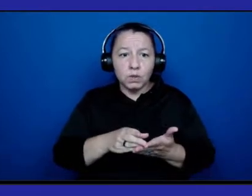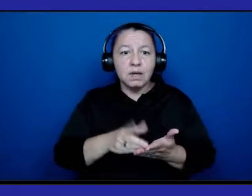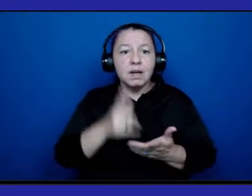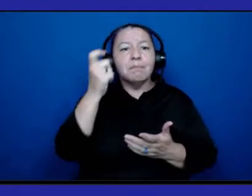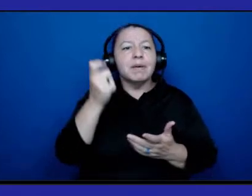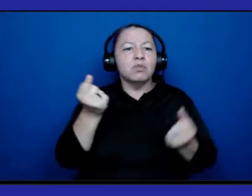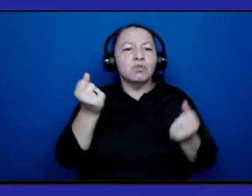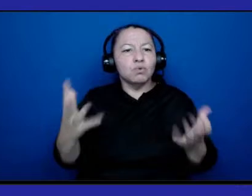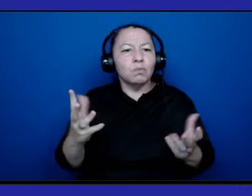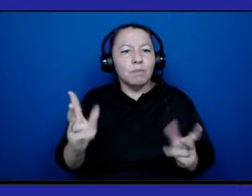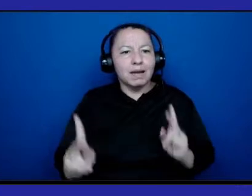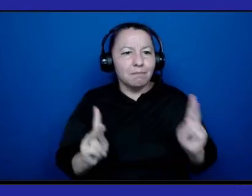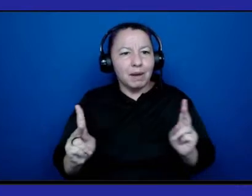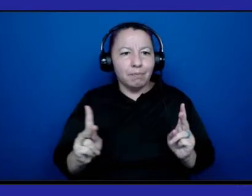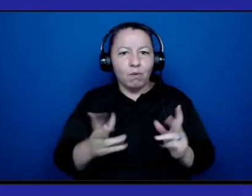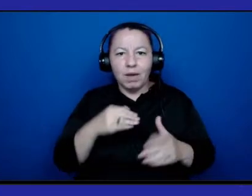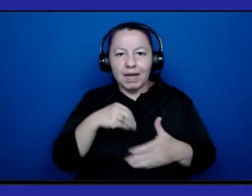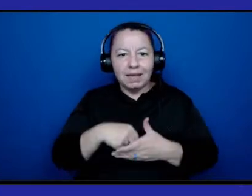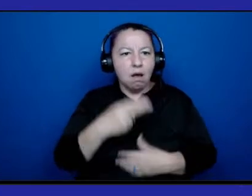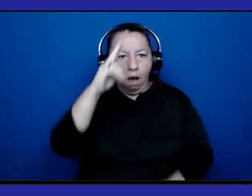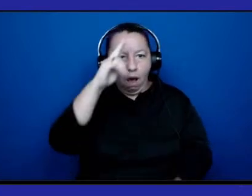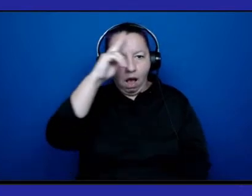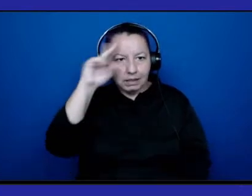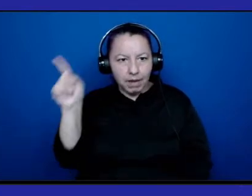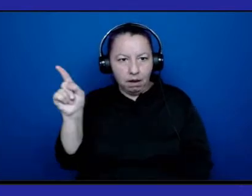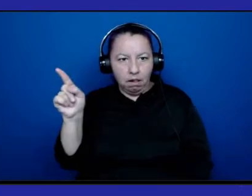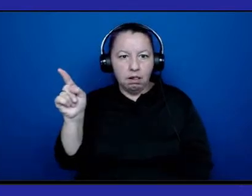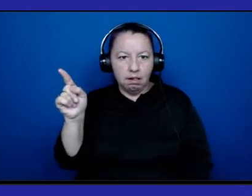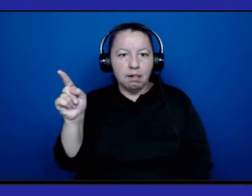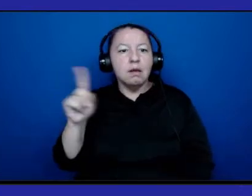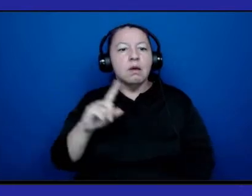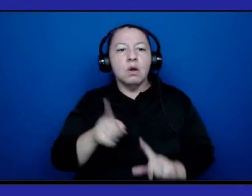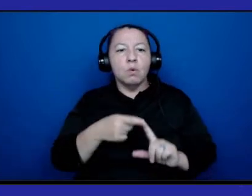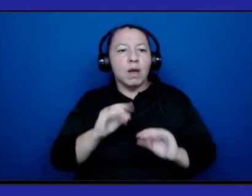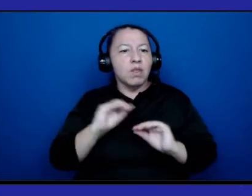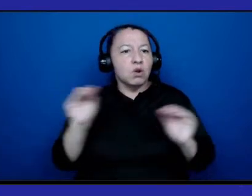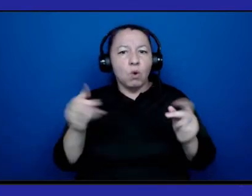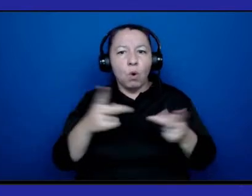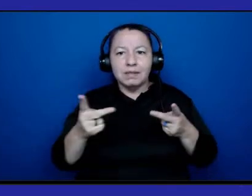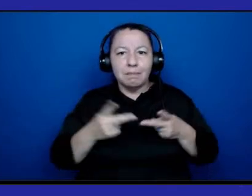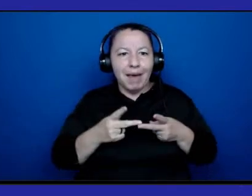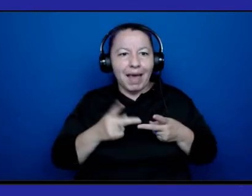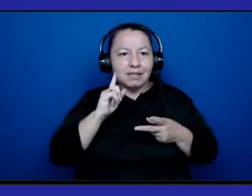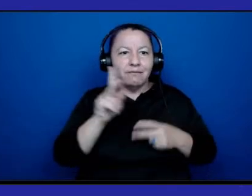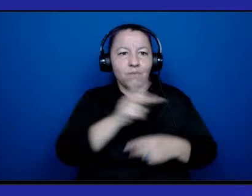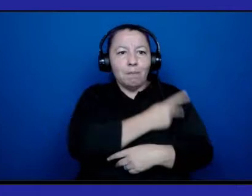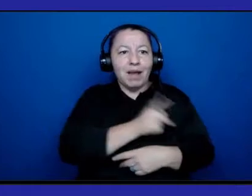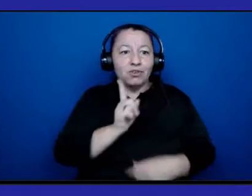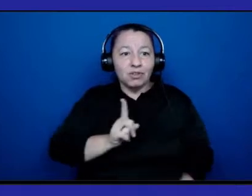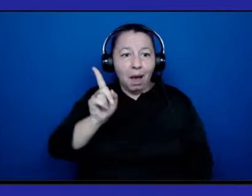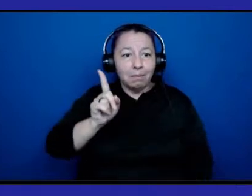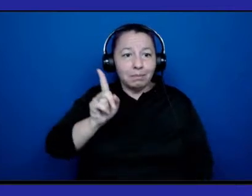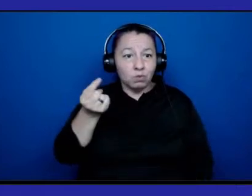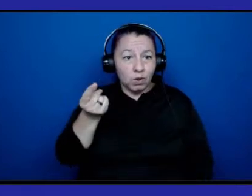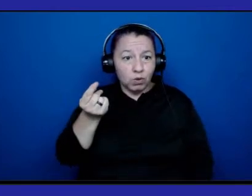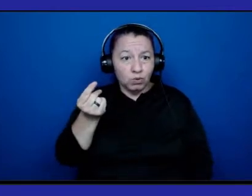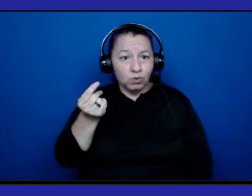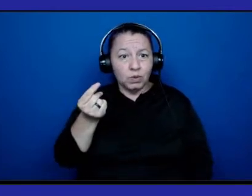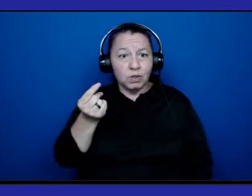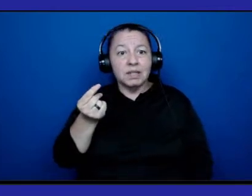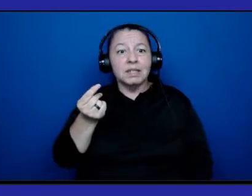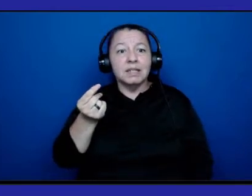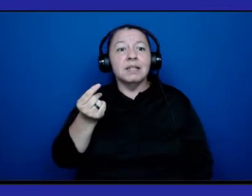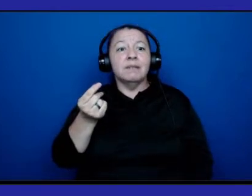our hospitals. When there's no room for patients upstairs, then they backflow into the